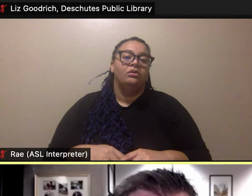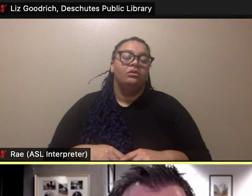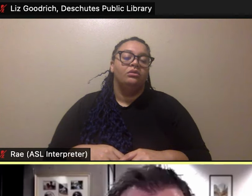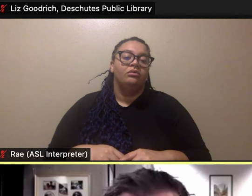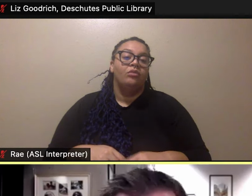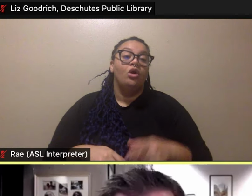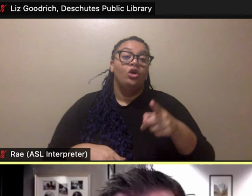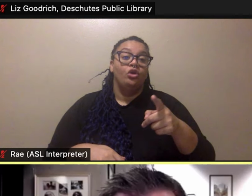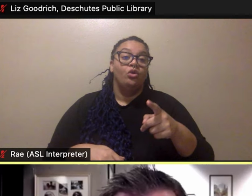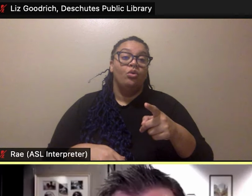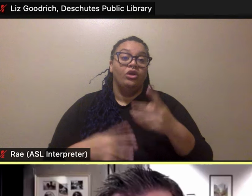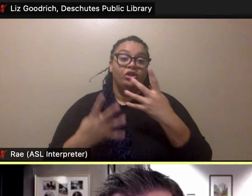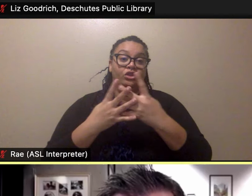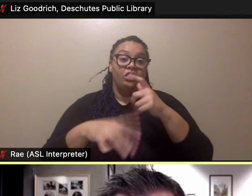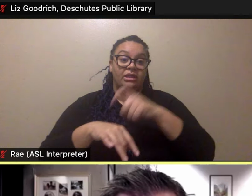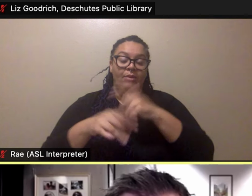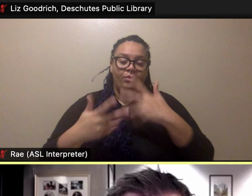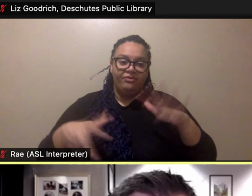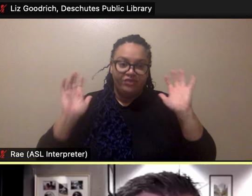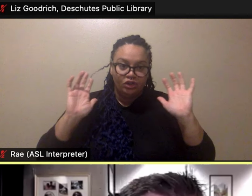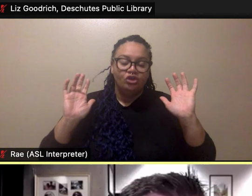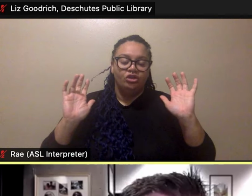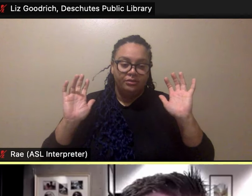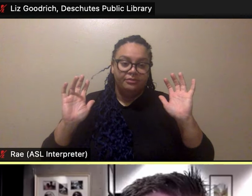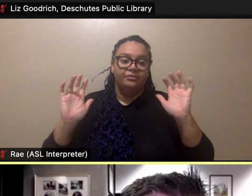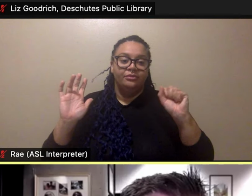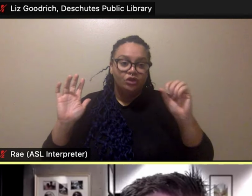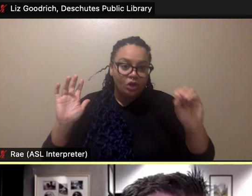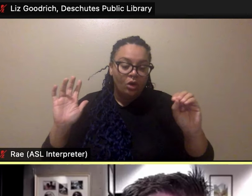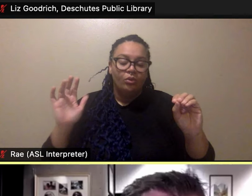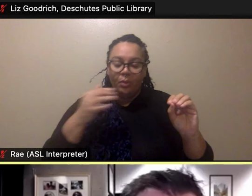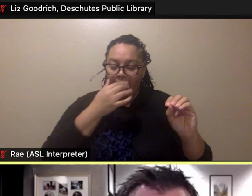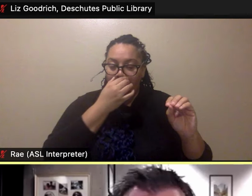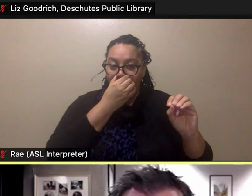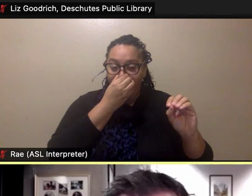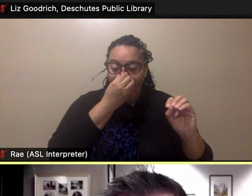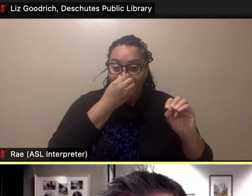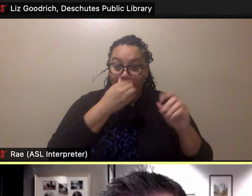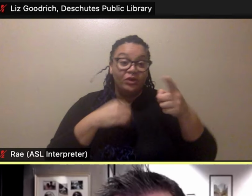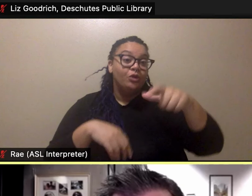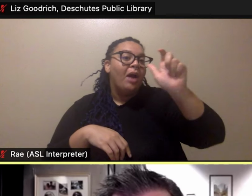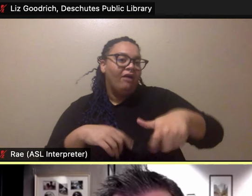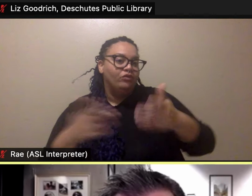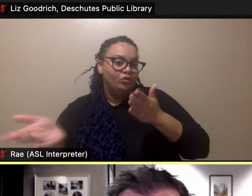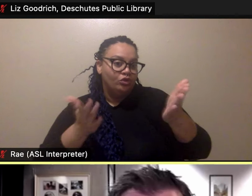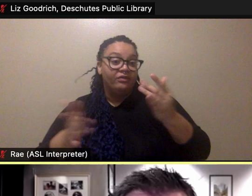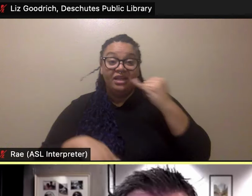your jail time will be done. So you